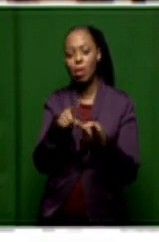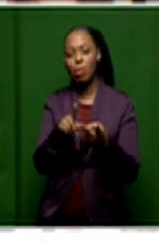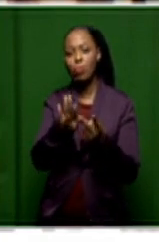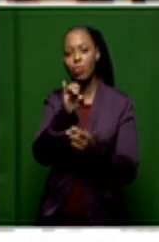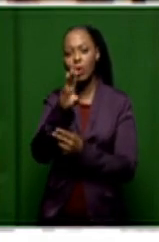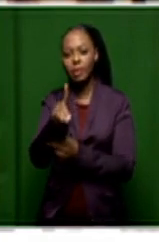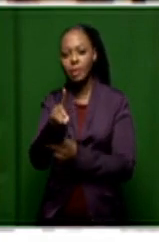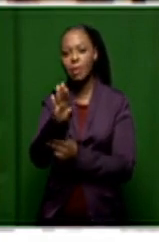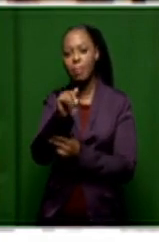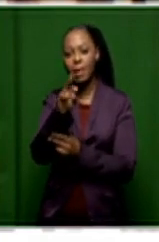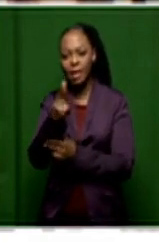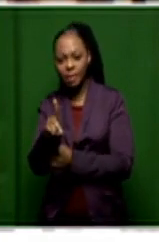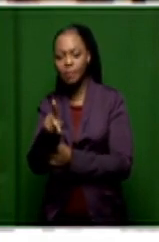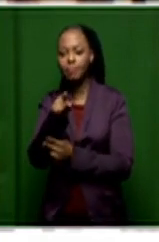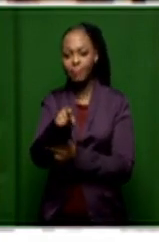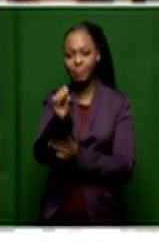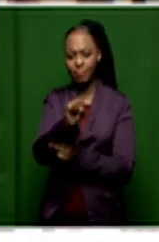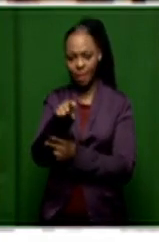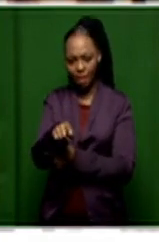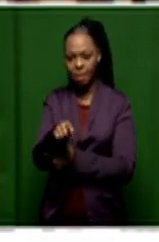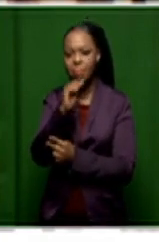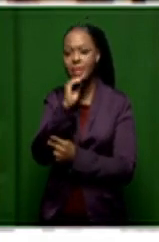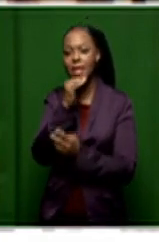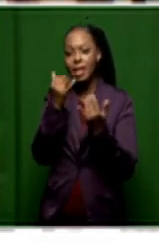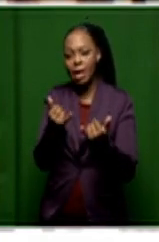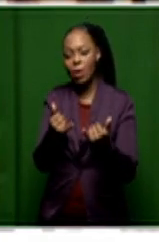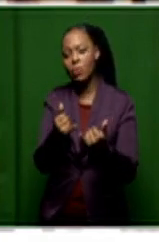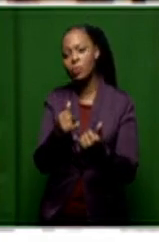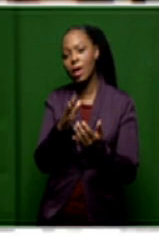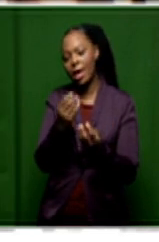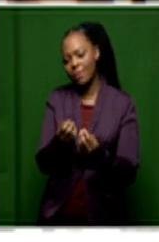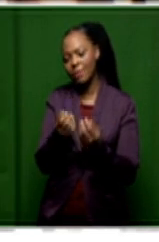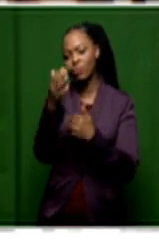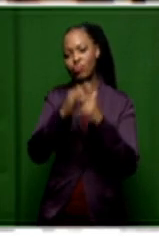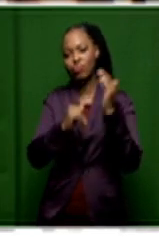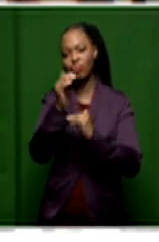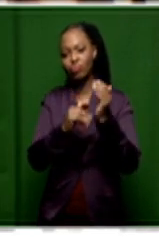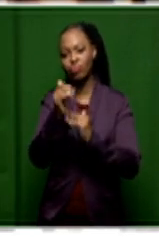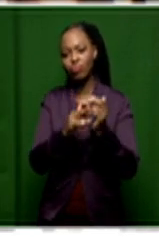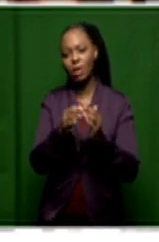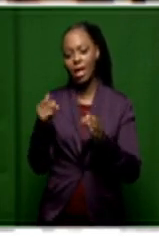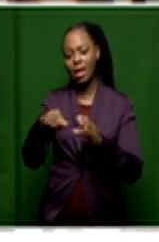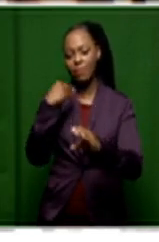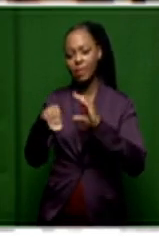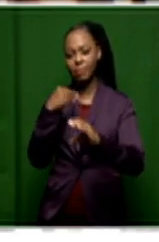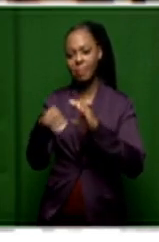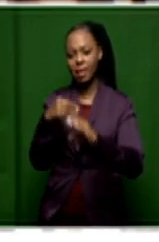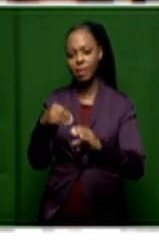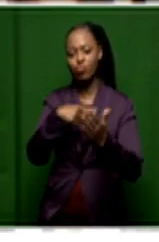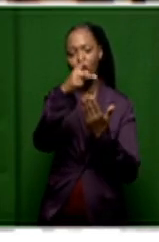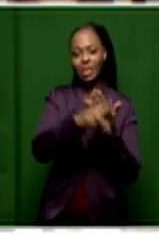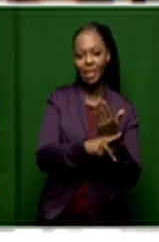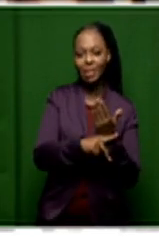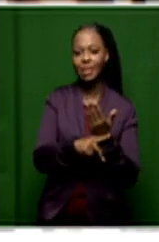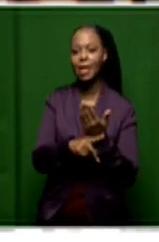spectrum, the announcement of 51 specific infrastructural investment projects by the government, the